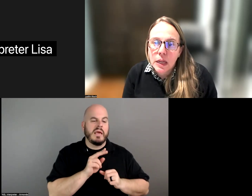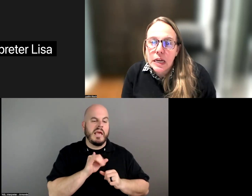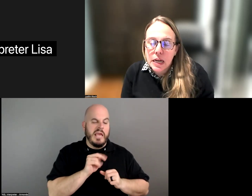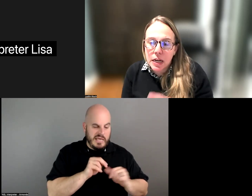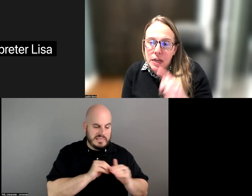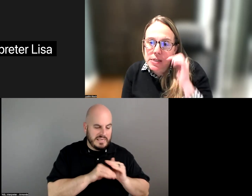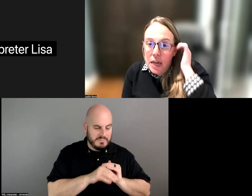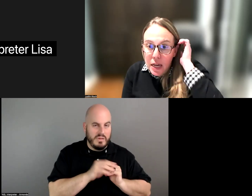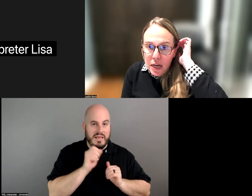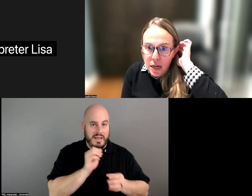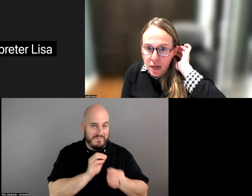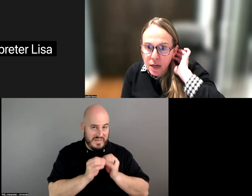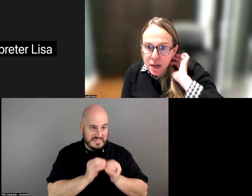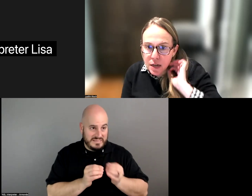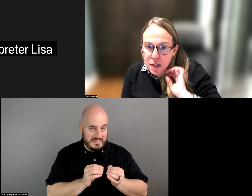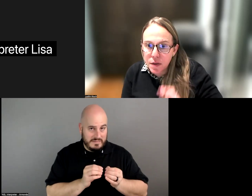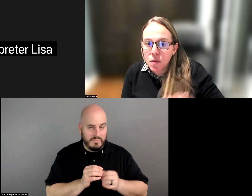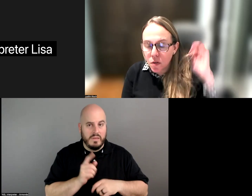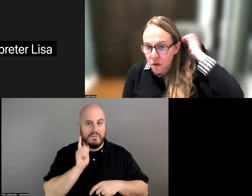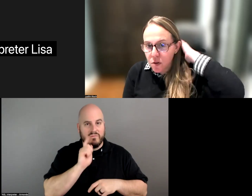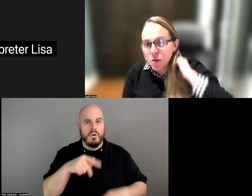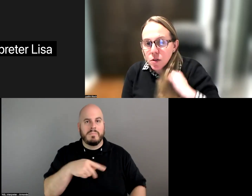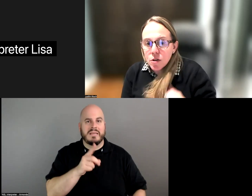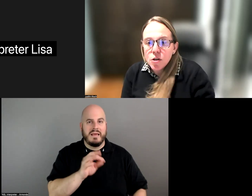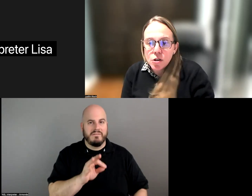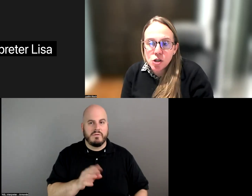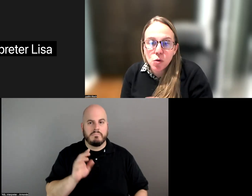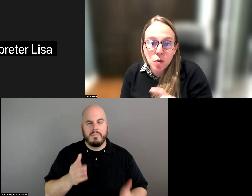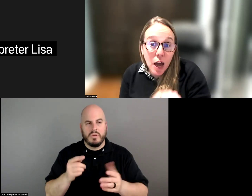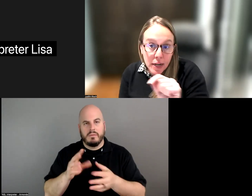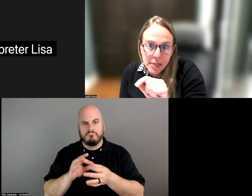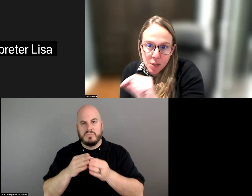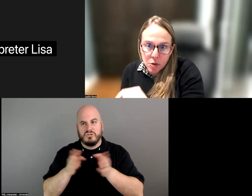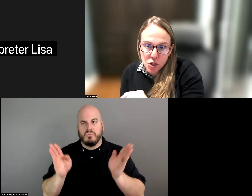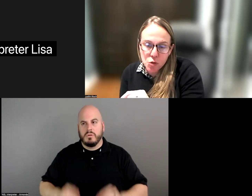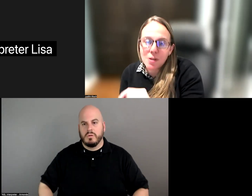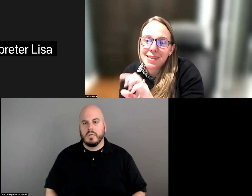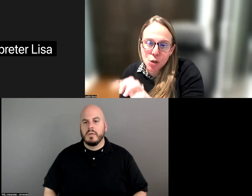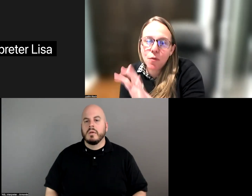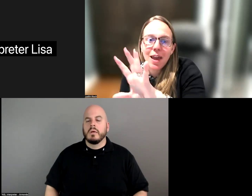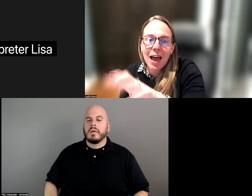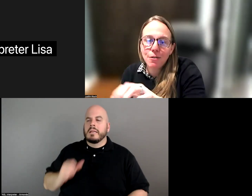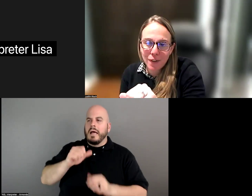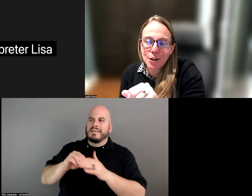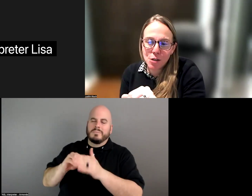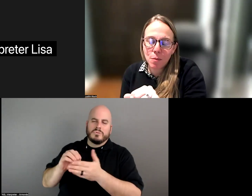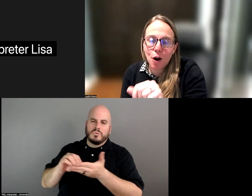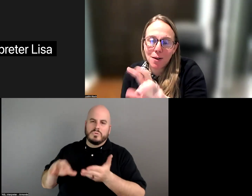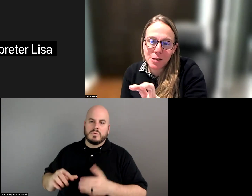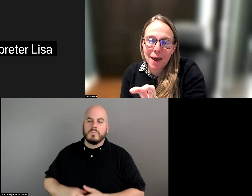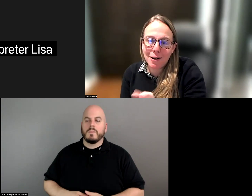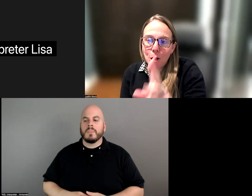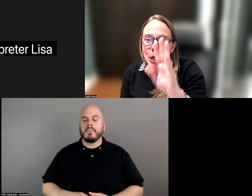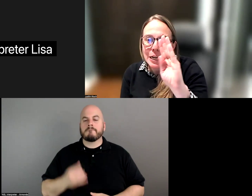remediated? And this was specifically to PDF, but maybe we could speak in general. So not accessible to students. So if we have a faculty member